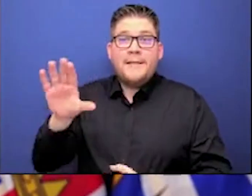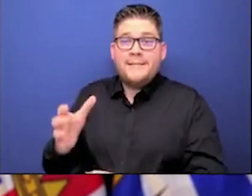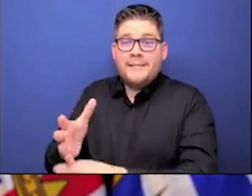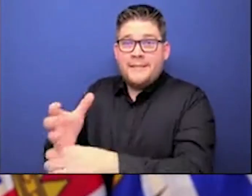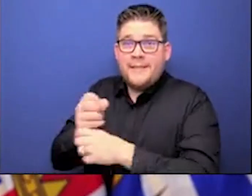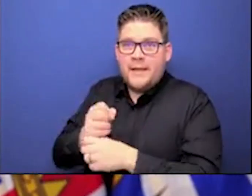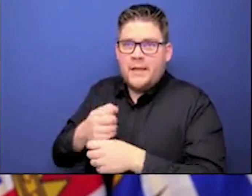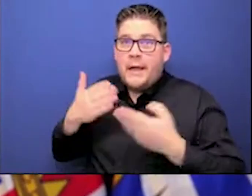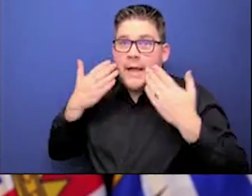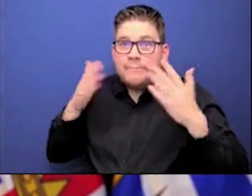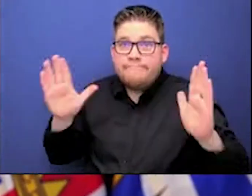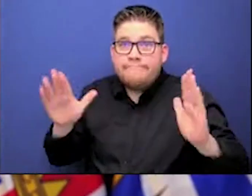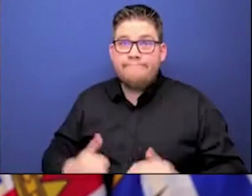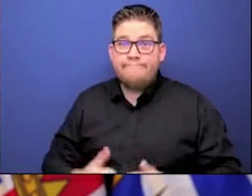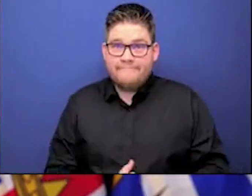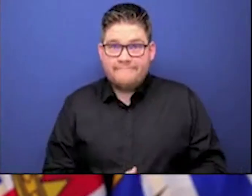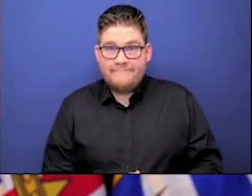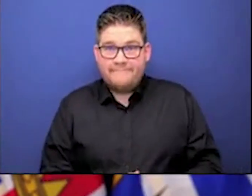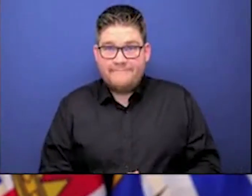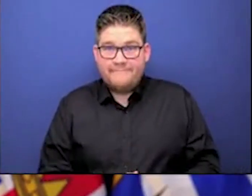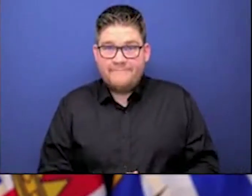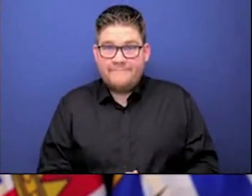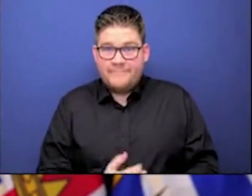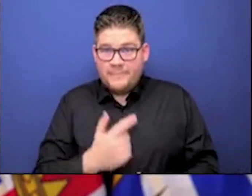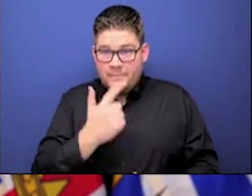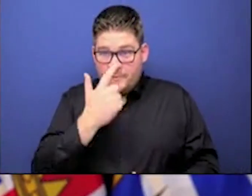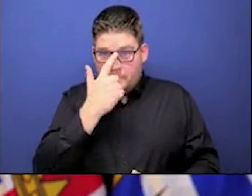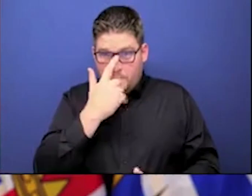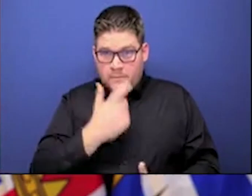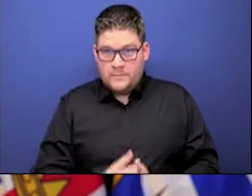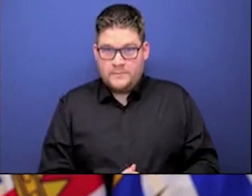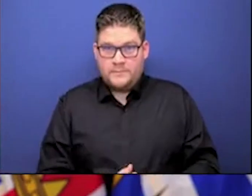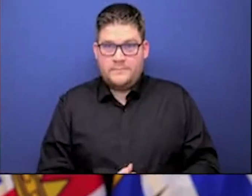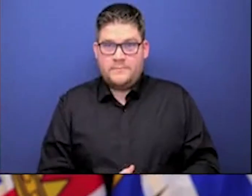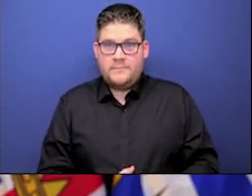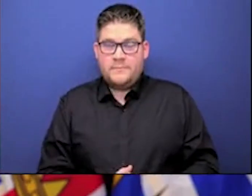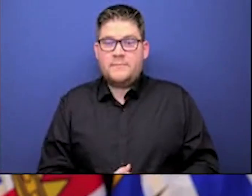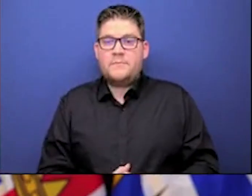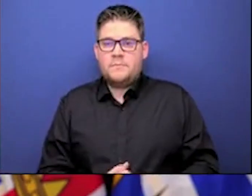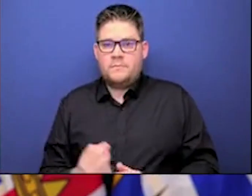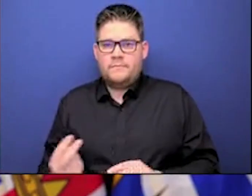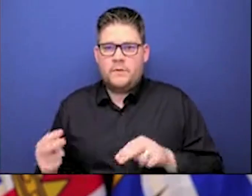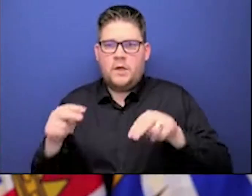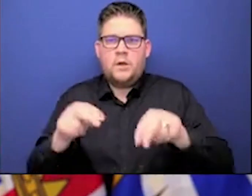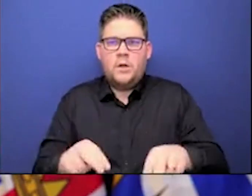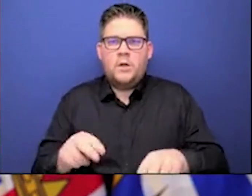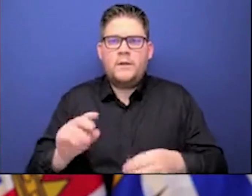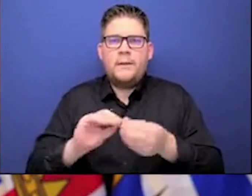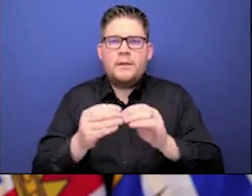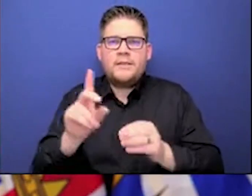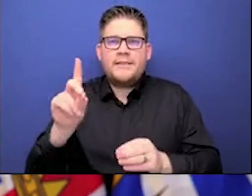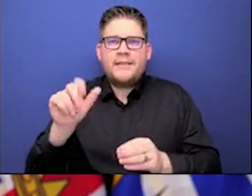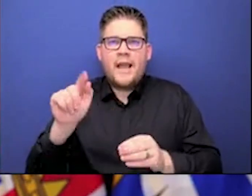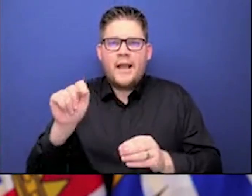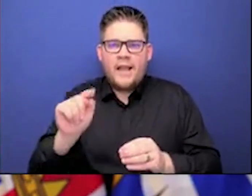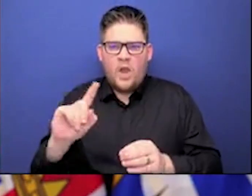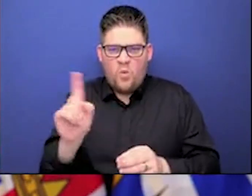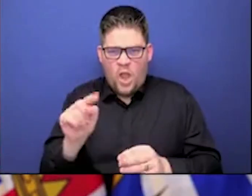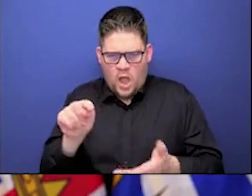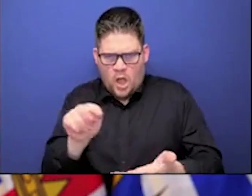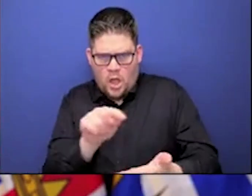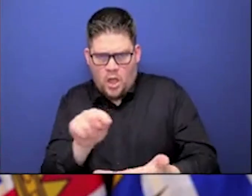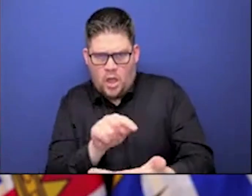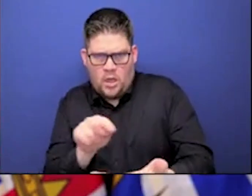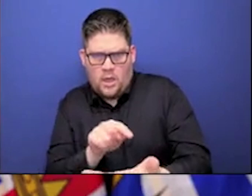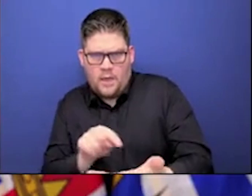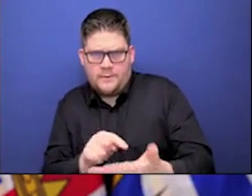of ongoing clusters right now. We can look at the data and you can see that the rise in 7-day rolling average of